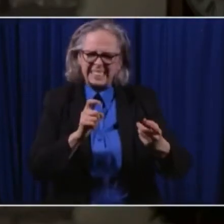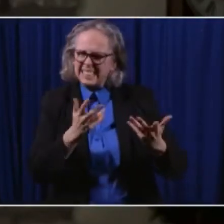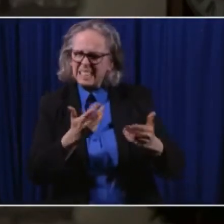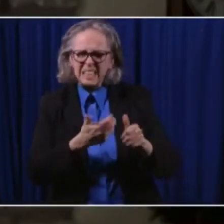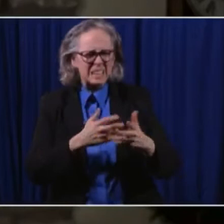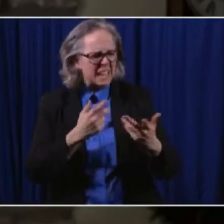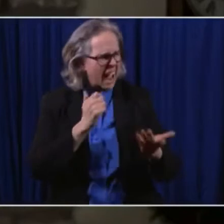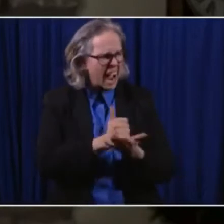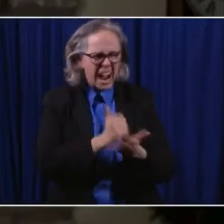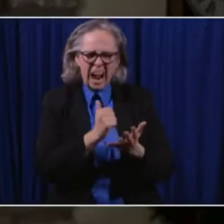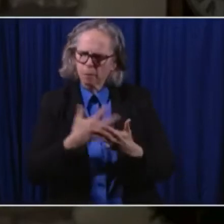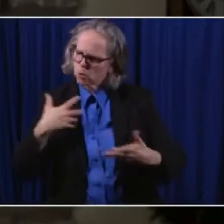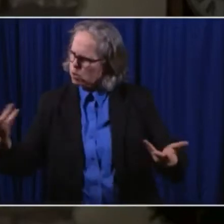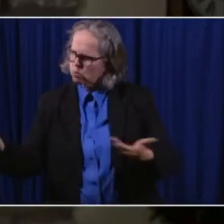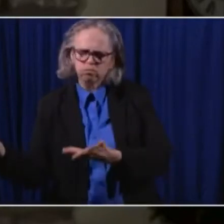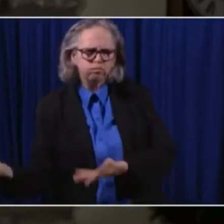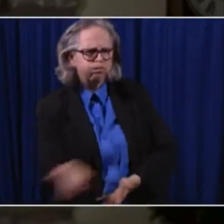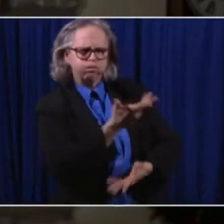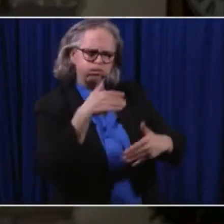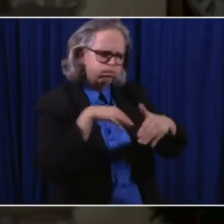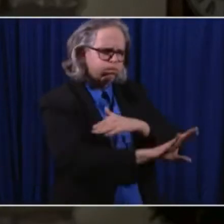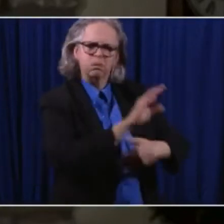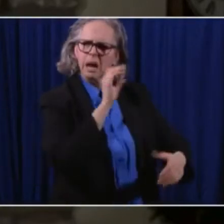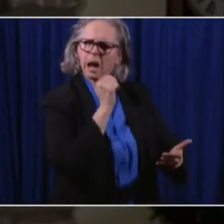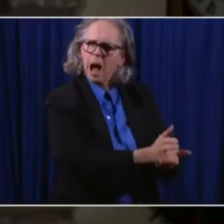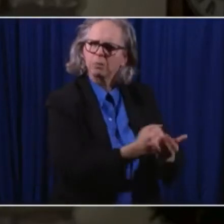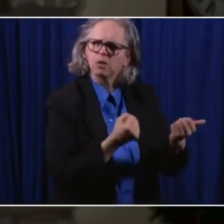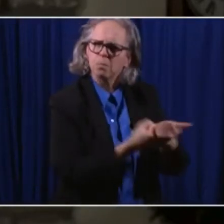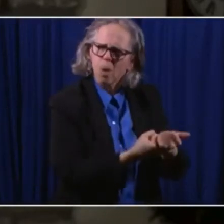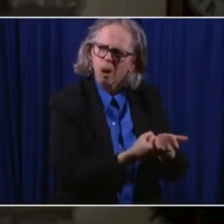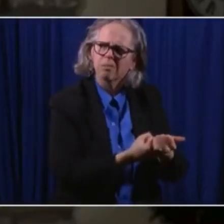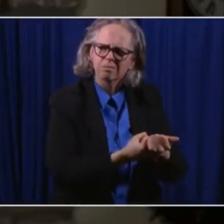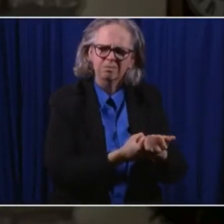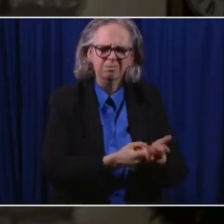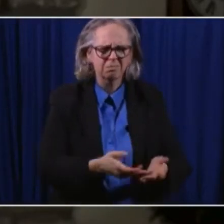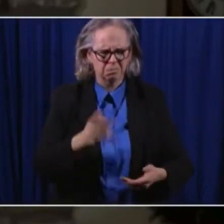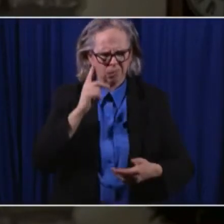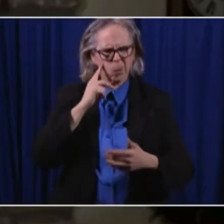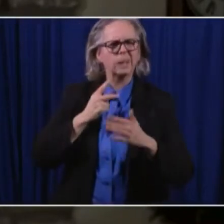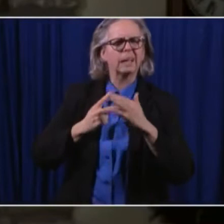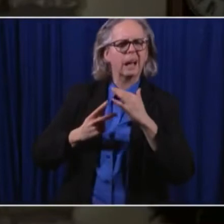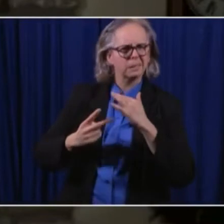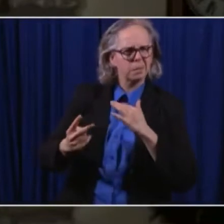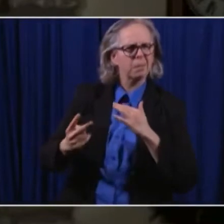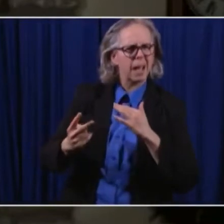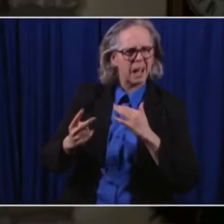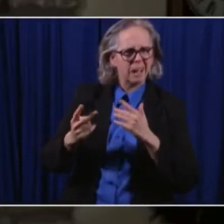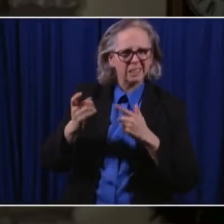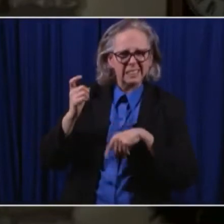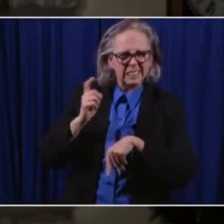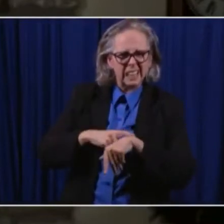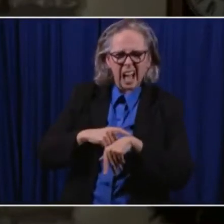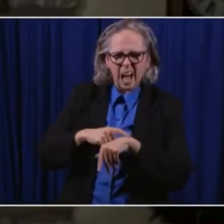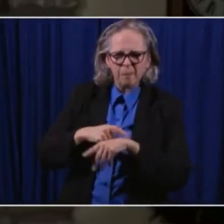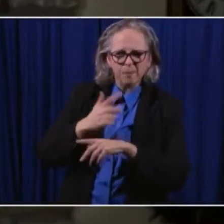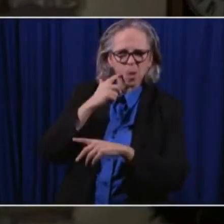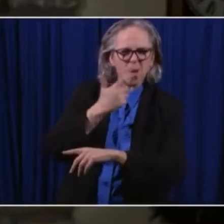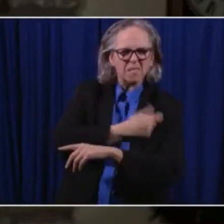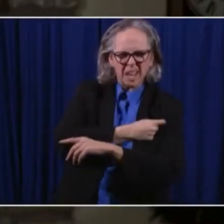needed. And I suspect that is what we're going to see in regard to vaccinations. It's going to be very similar to that we're going